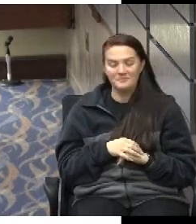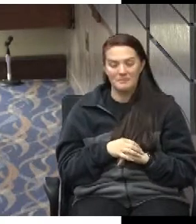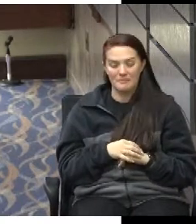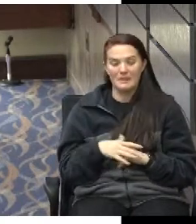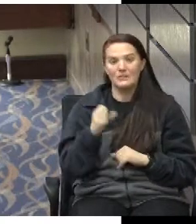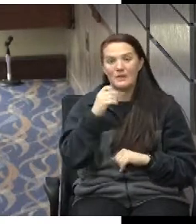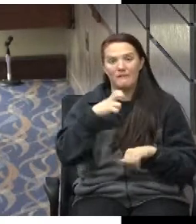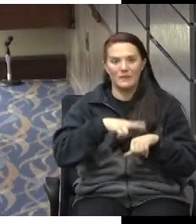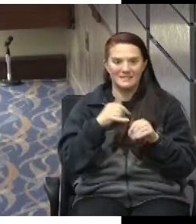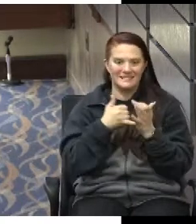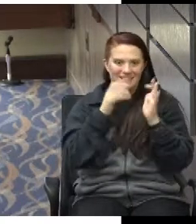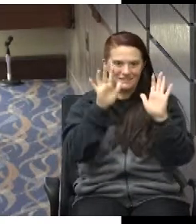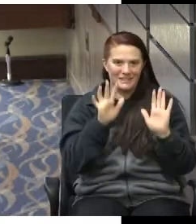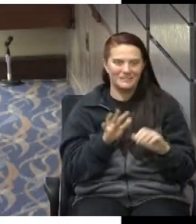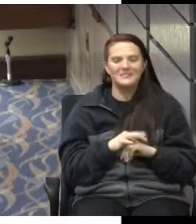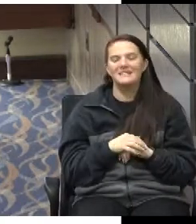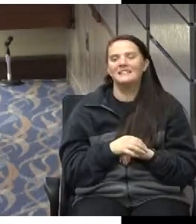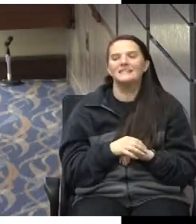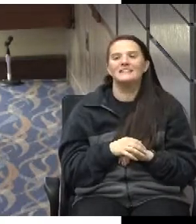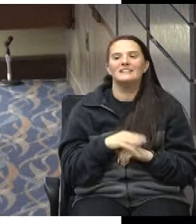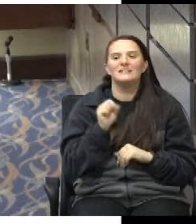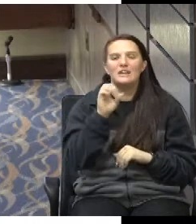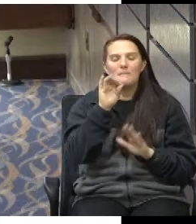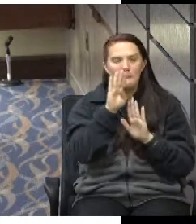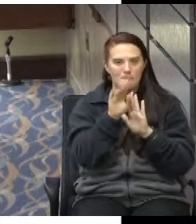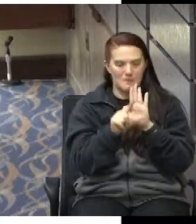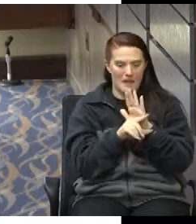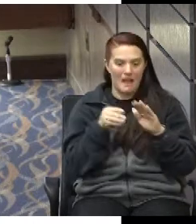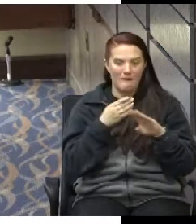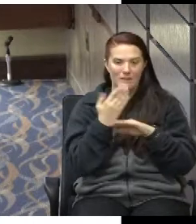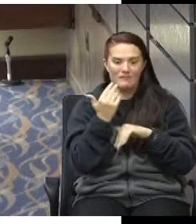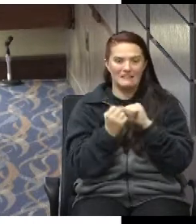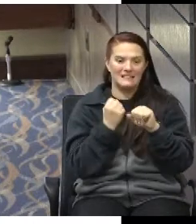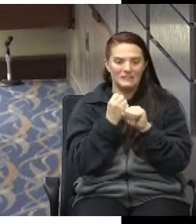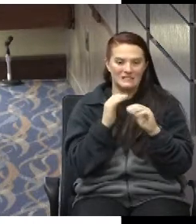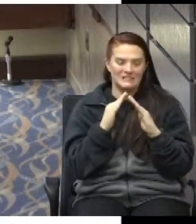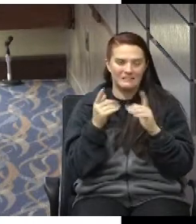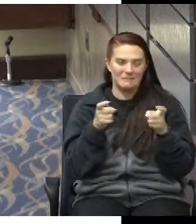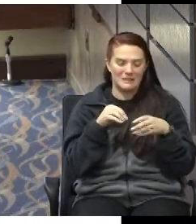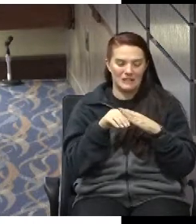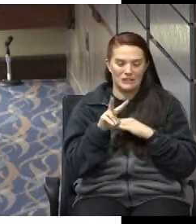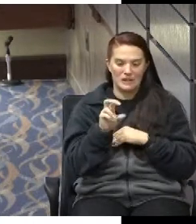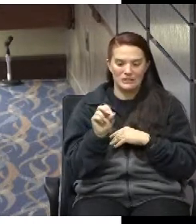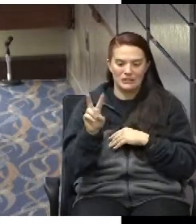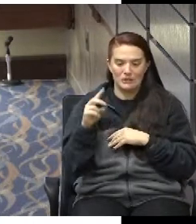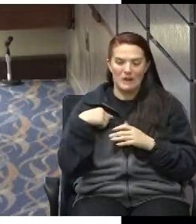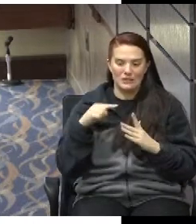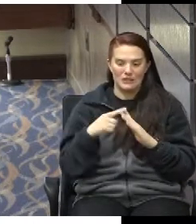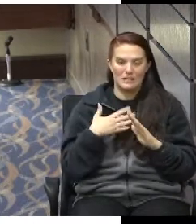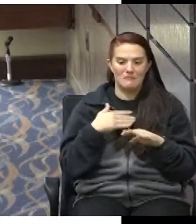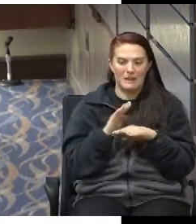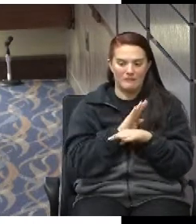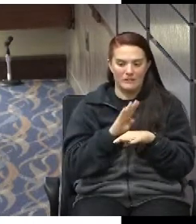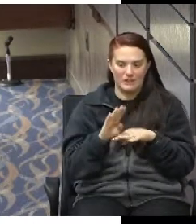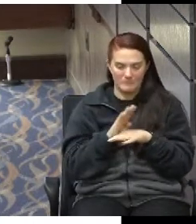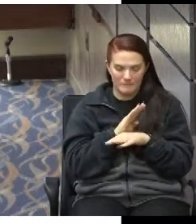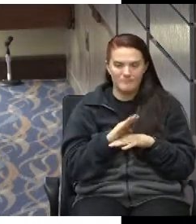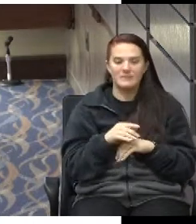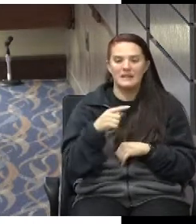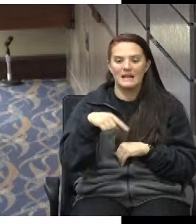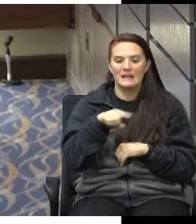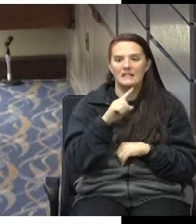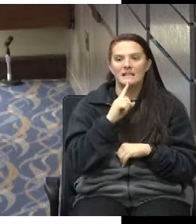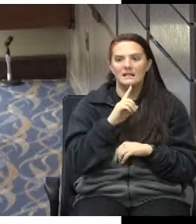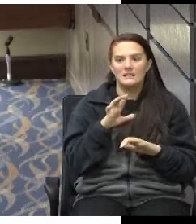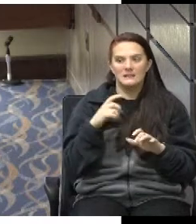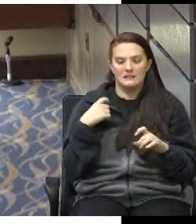of course it's wonderful. So the background, and after 15 years in city management, in 2002, I started my firm, the Mejorando Group. And Mejorando is